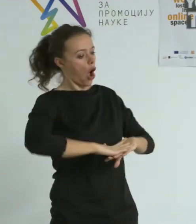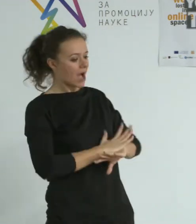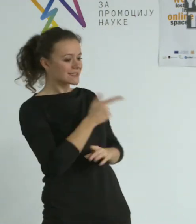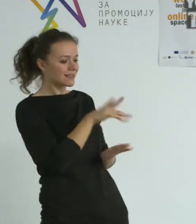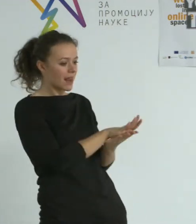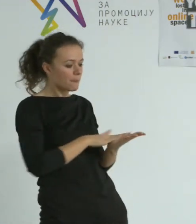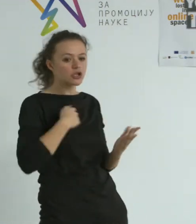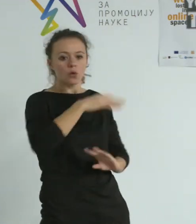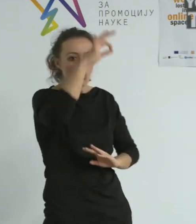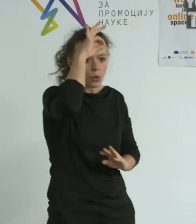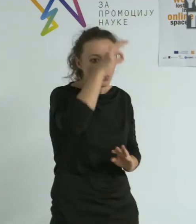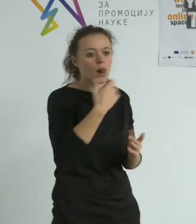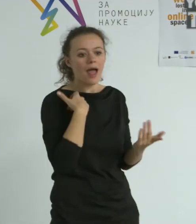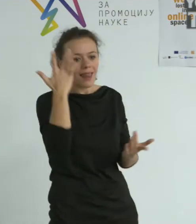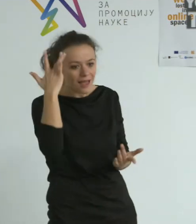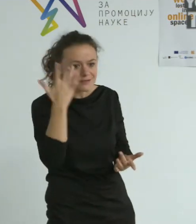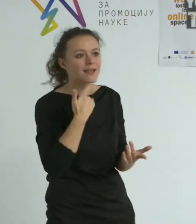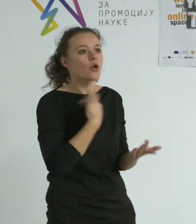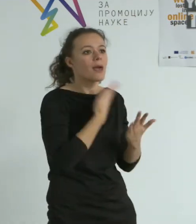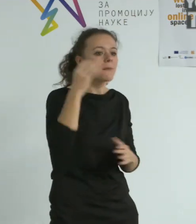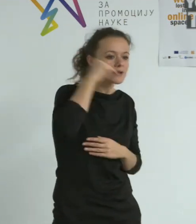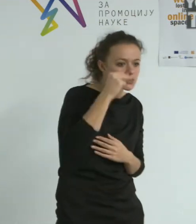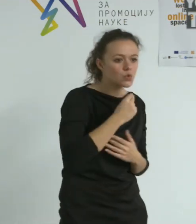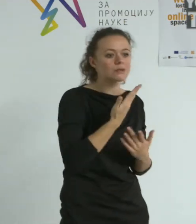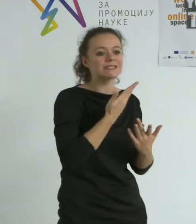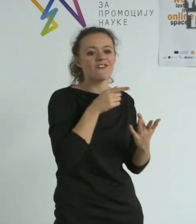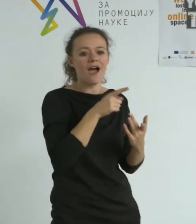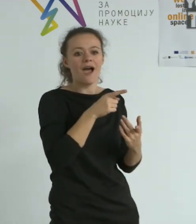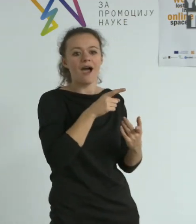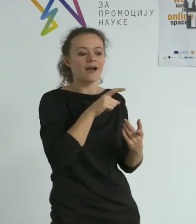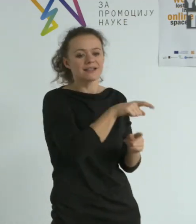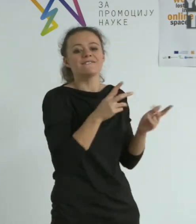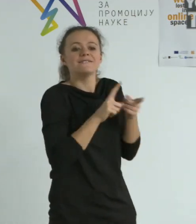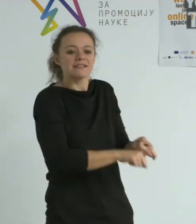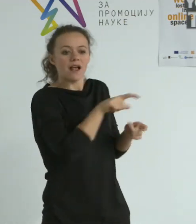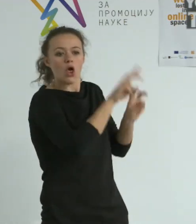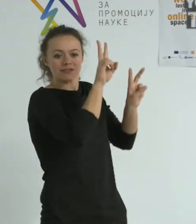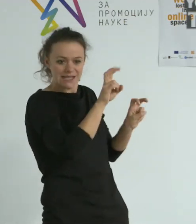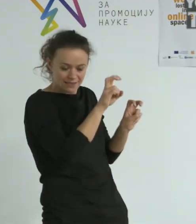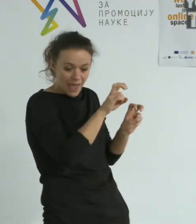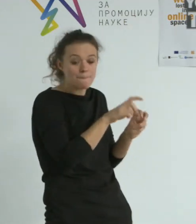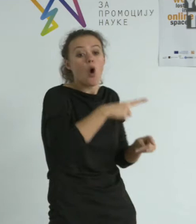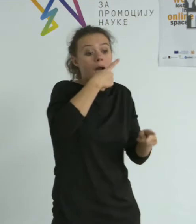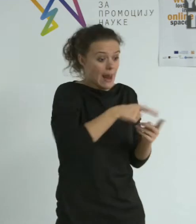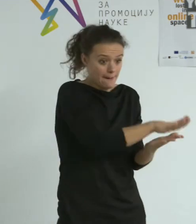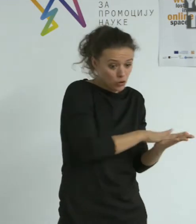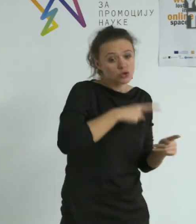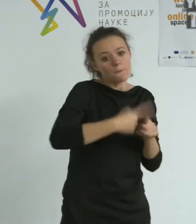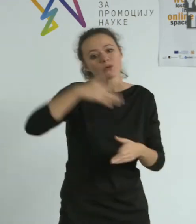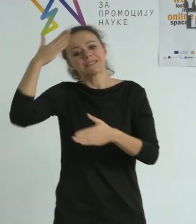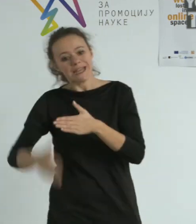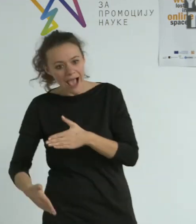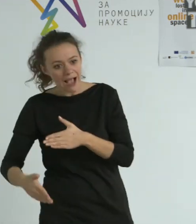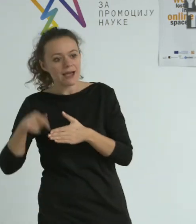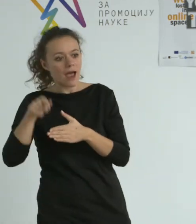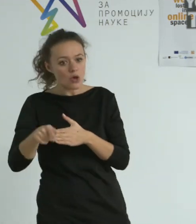no knowledge maybe and less experience in the topics, and then at the end, so their